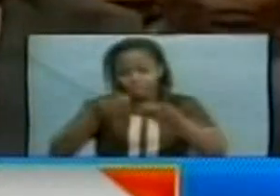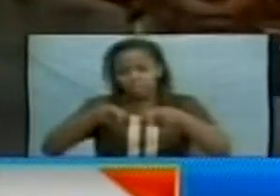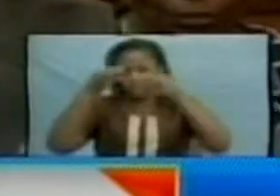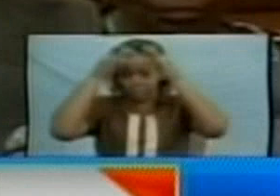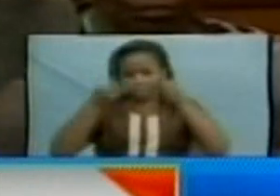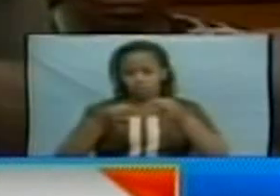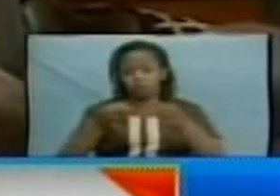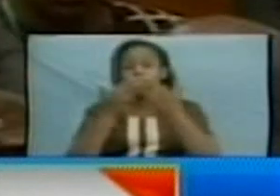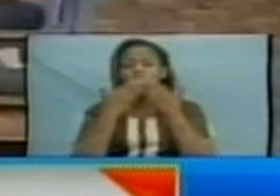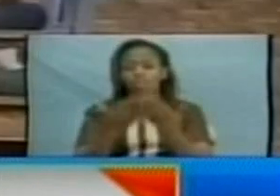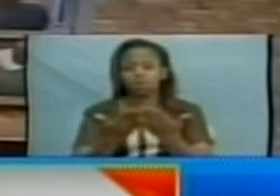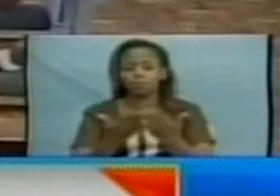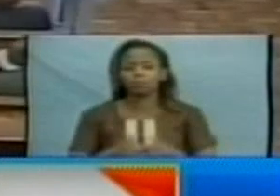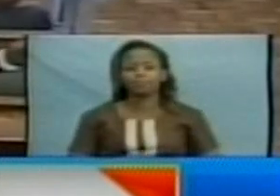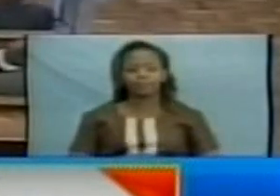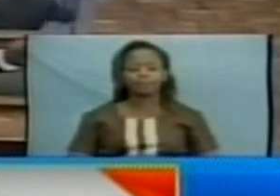Thank you.